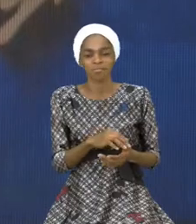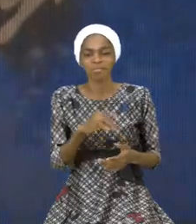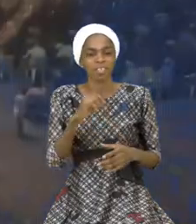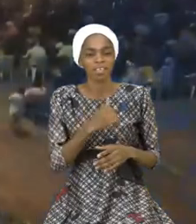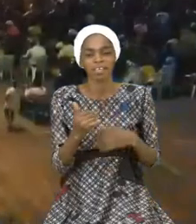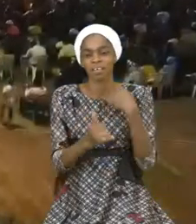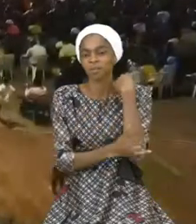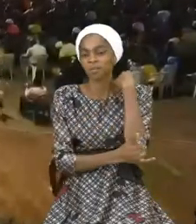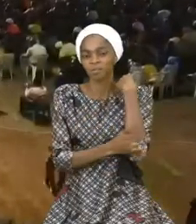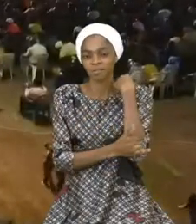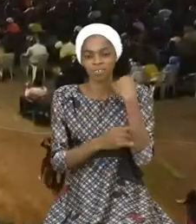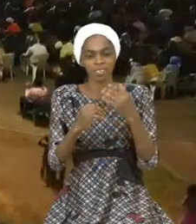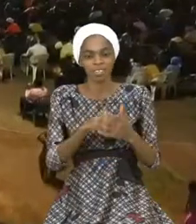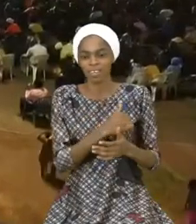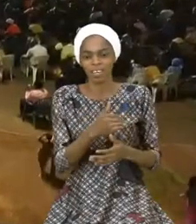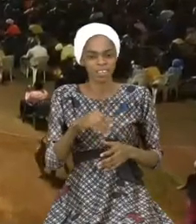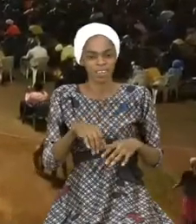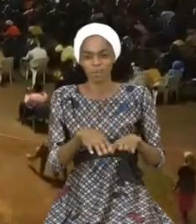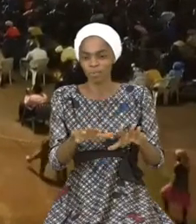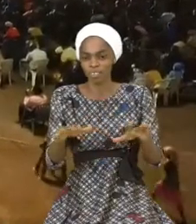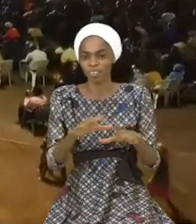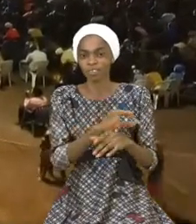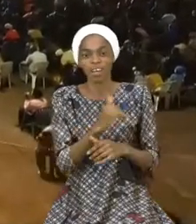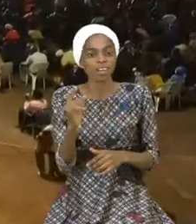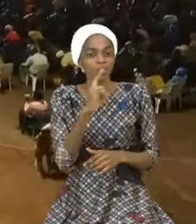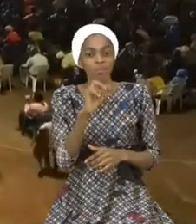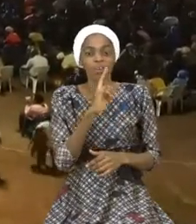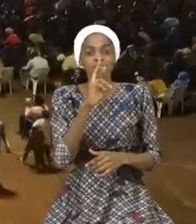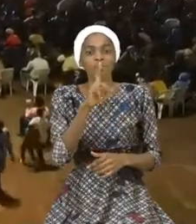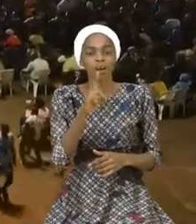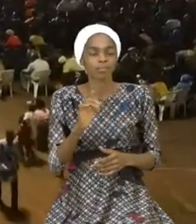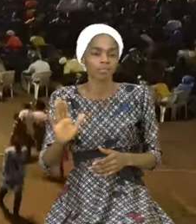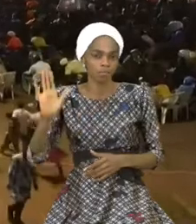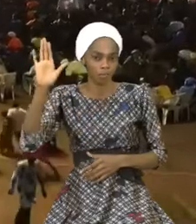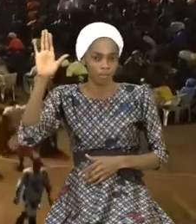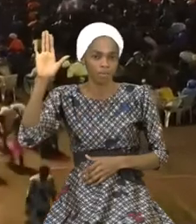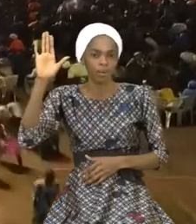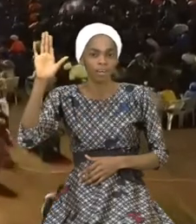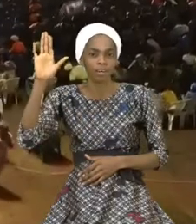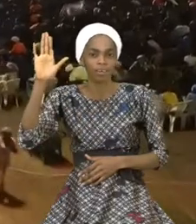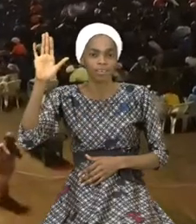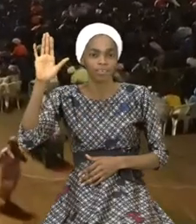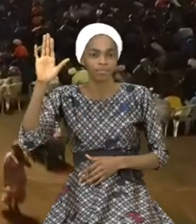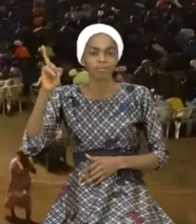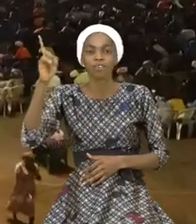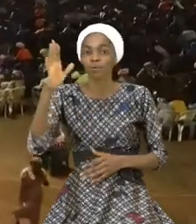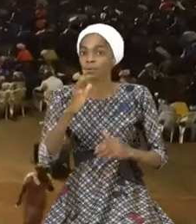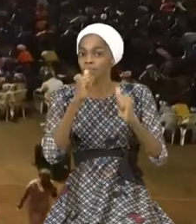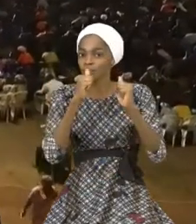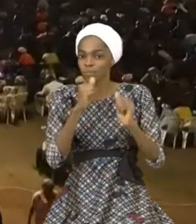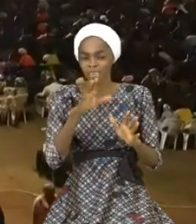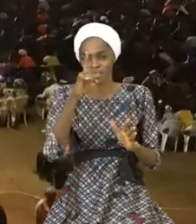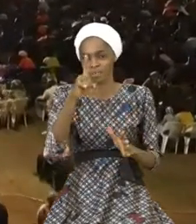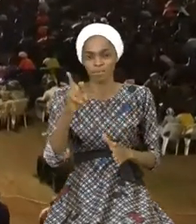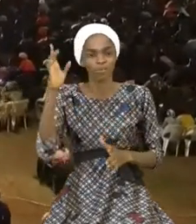country, in any congregation, anywhere you are, raise up your hand right there. God bless you. God bless you. God